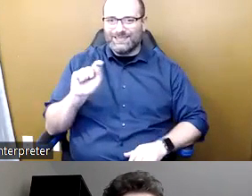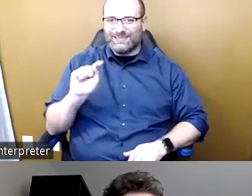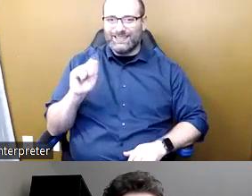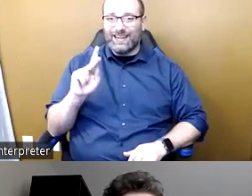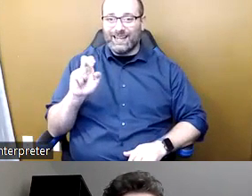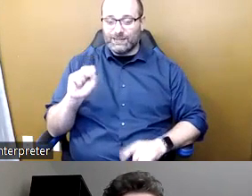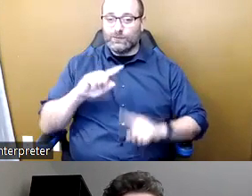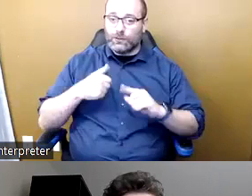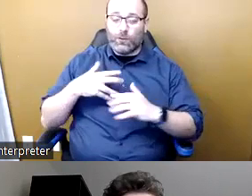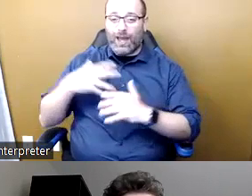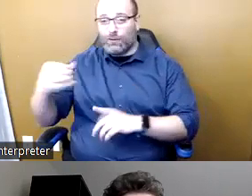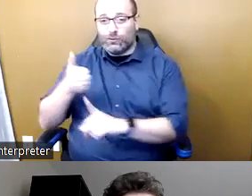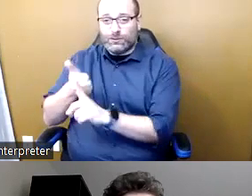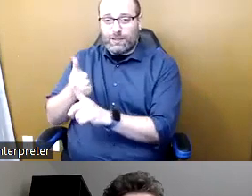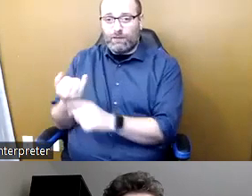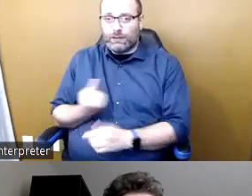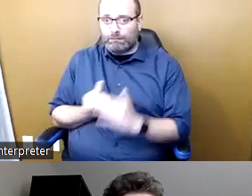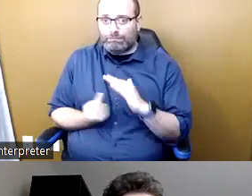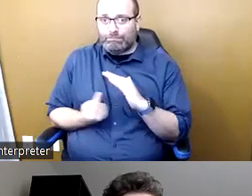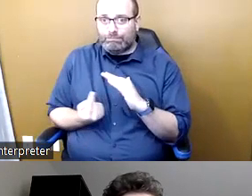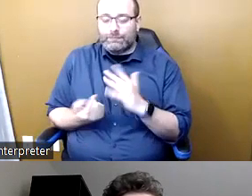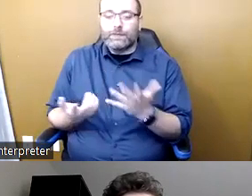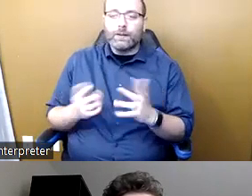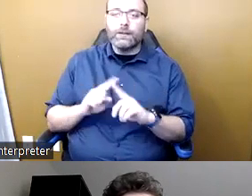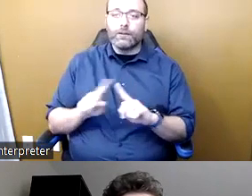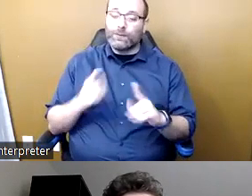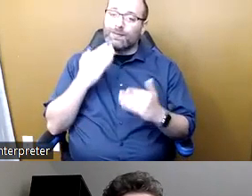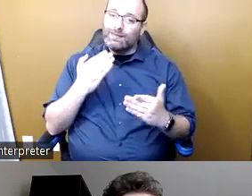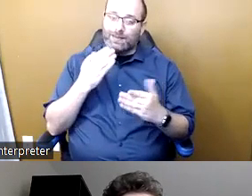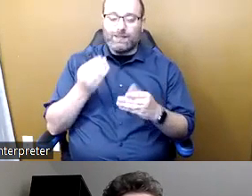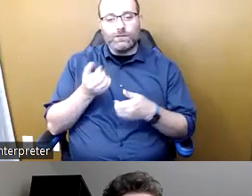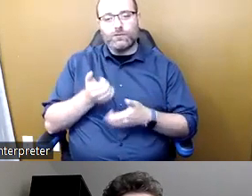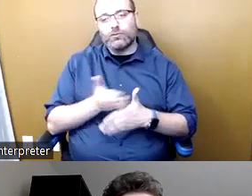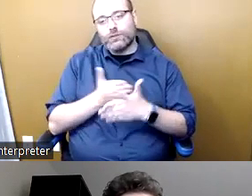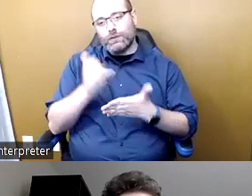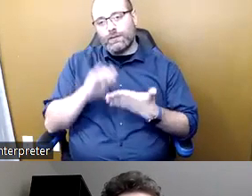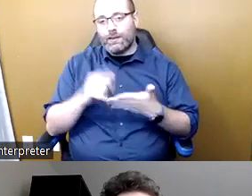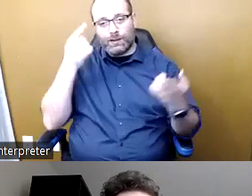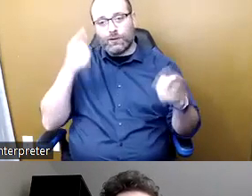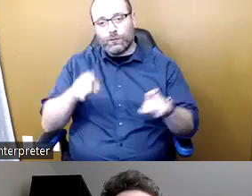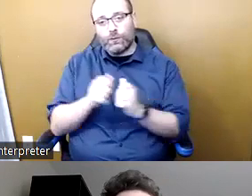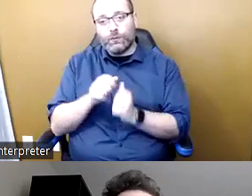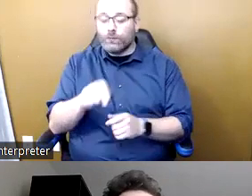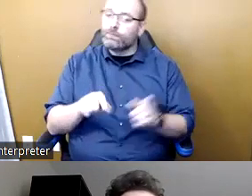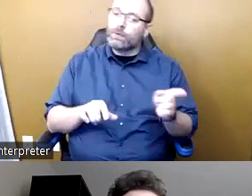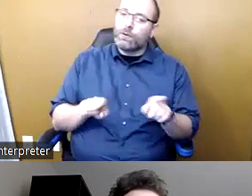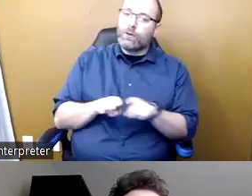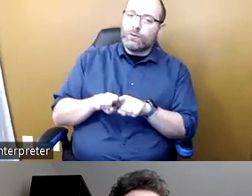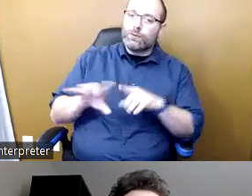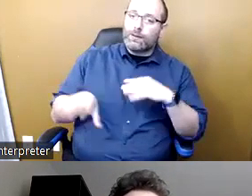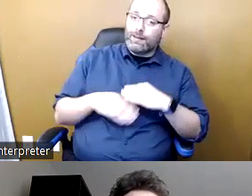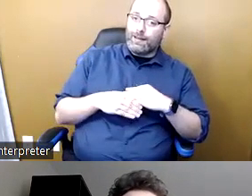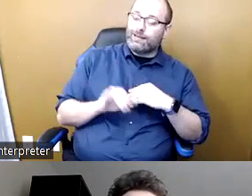your own. So thank you so much for sharing that, Layne. I'm totally in agreement with you on that. And just to add to the